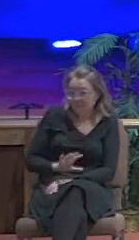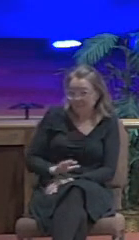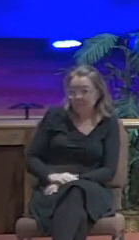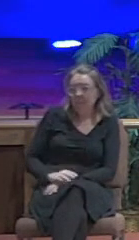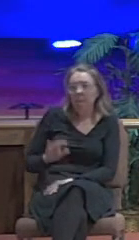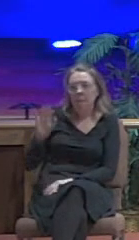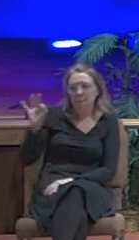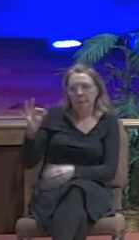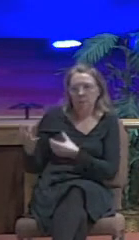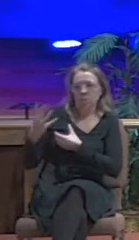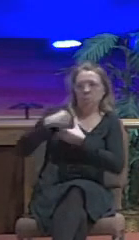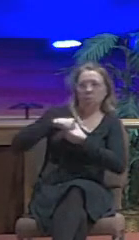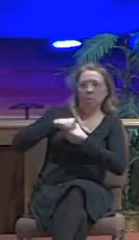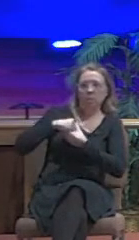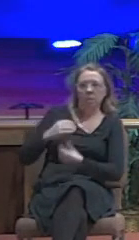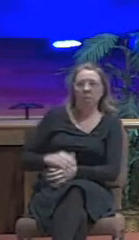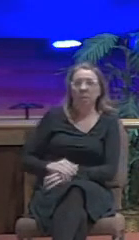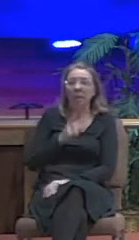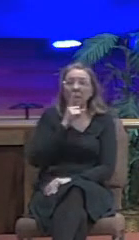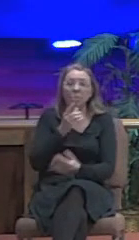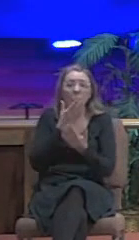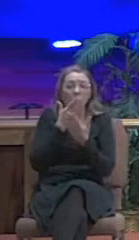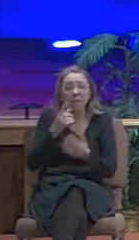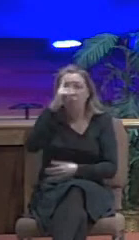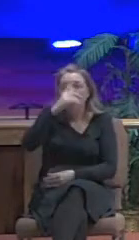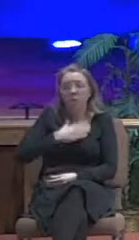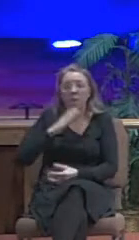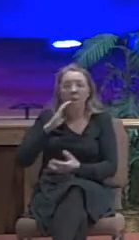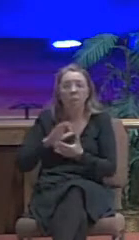But I'm thankful for a wife that prays for me when I'm wrong.